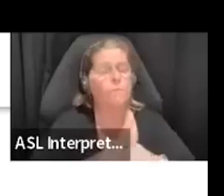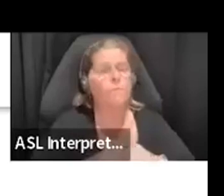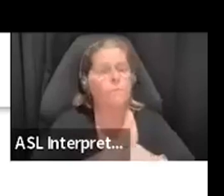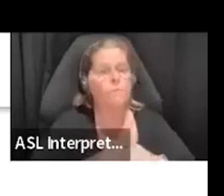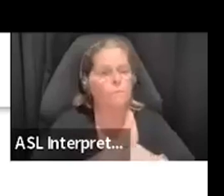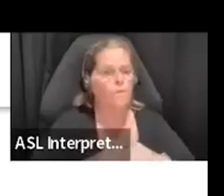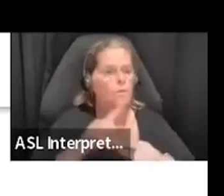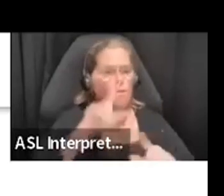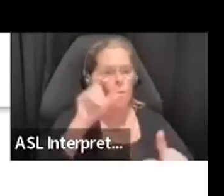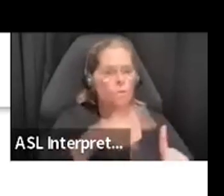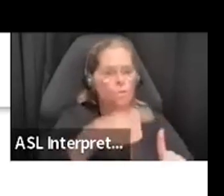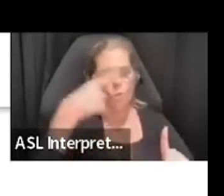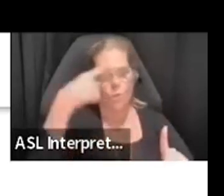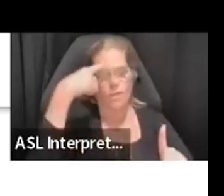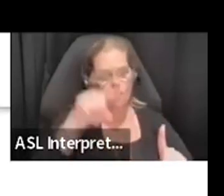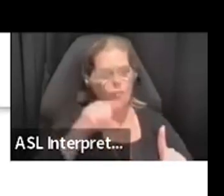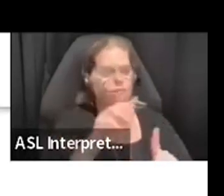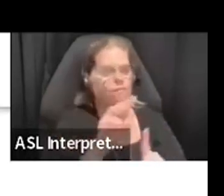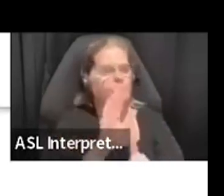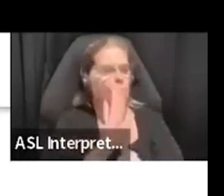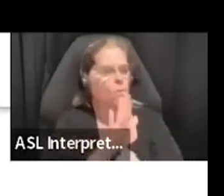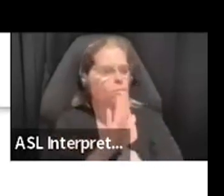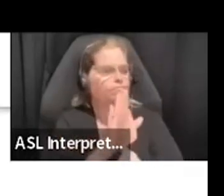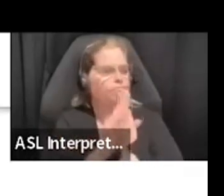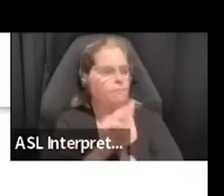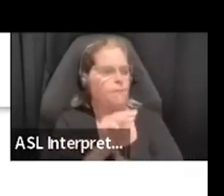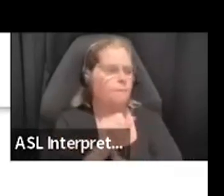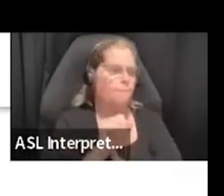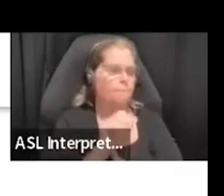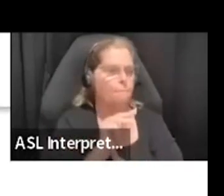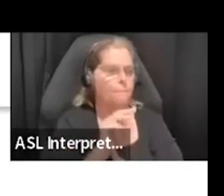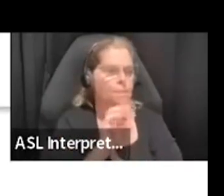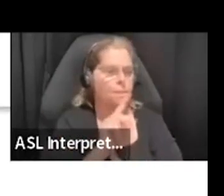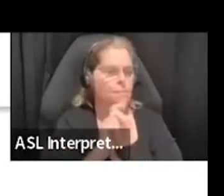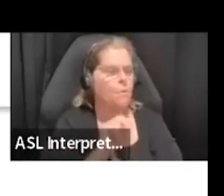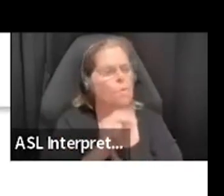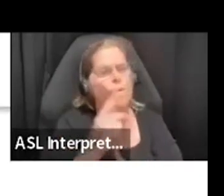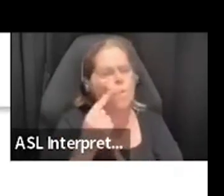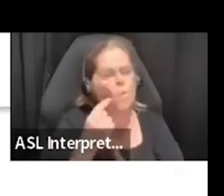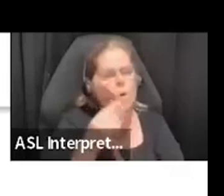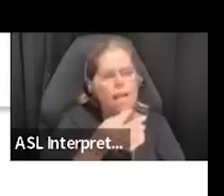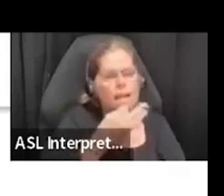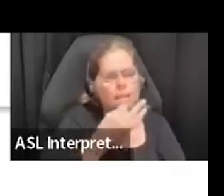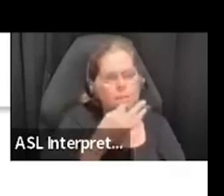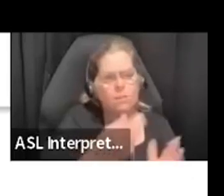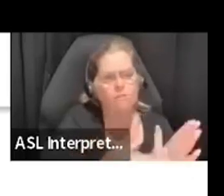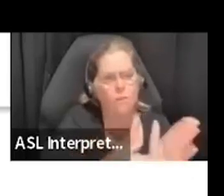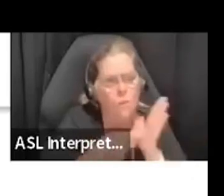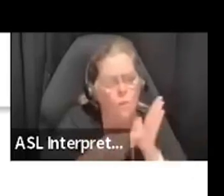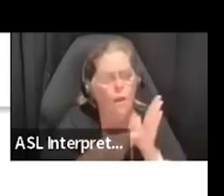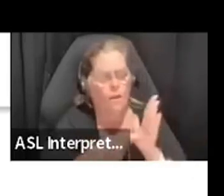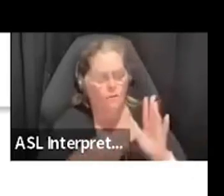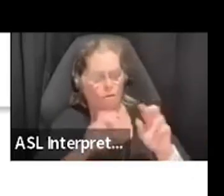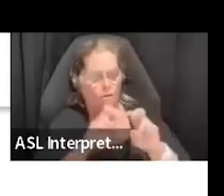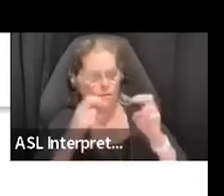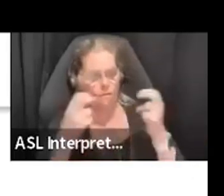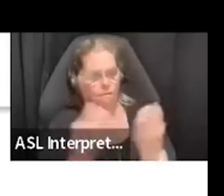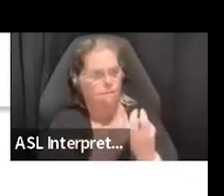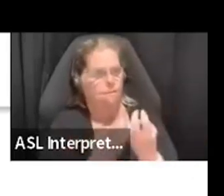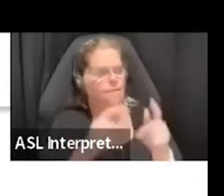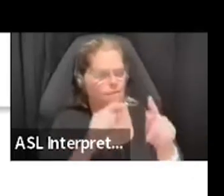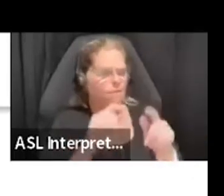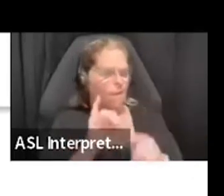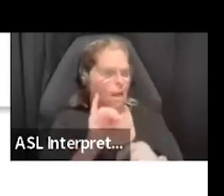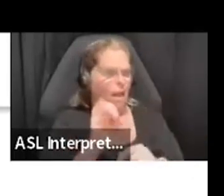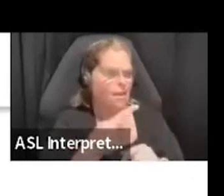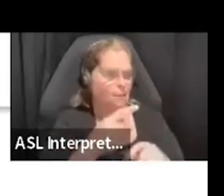Morton this afternoon is what expertise is required of the IEP teams to reconcile